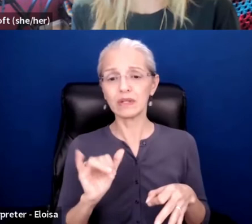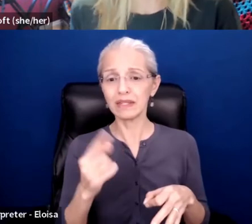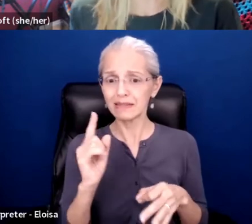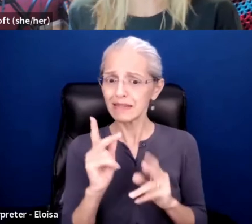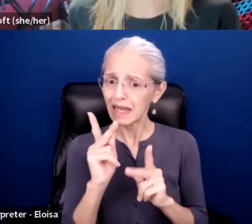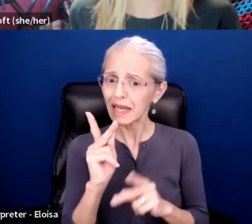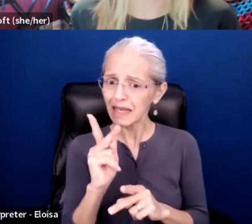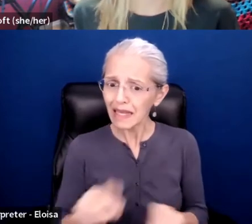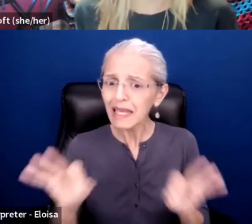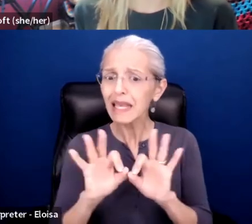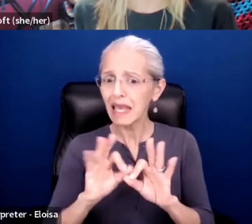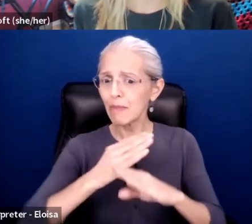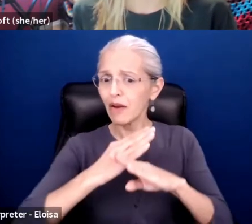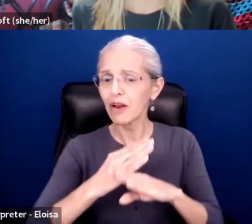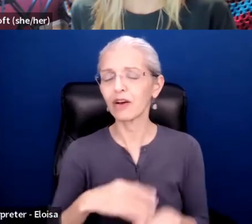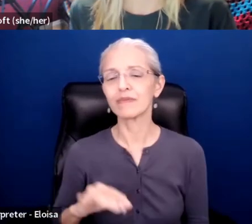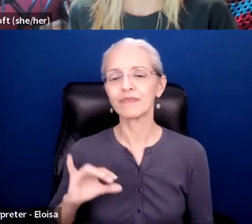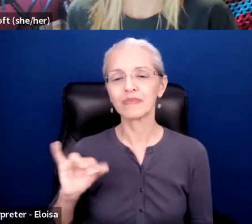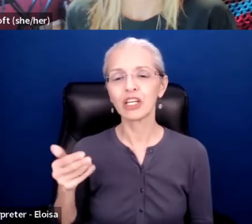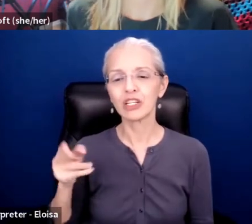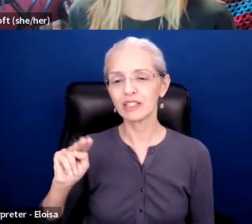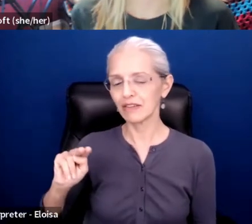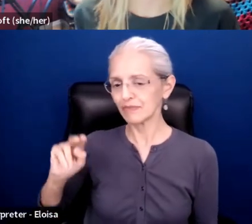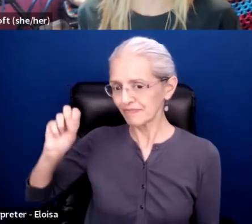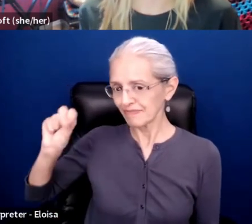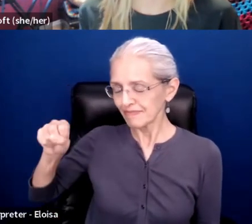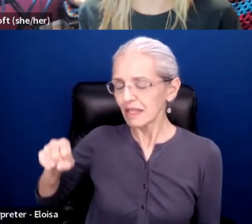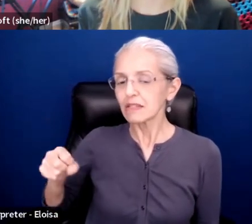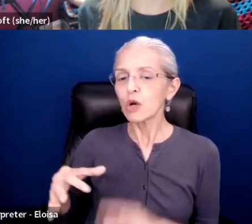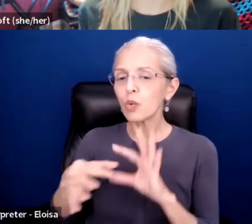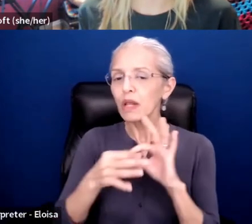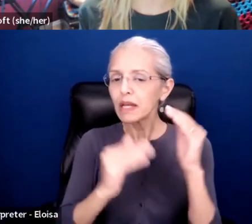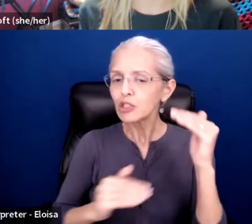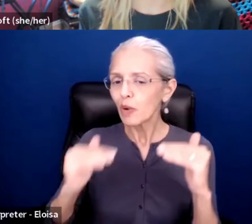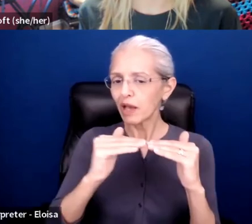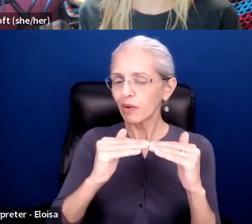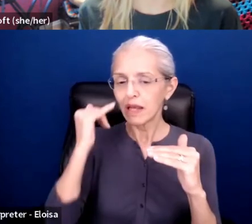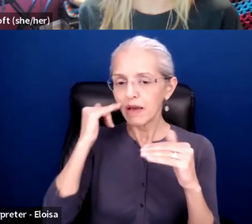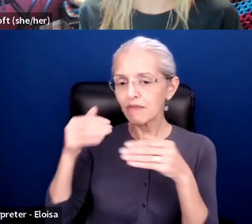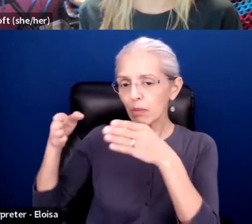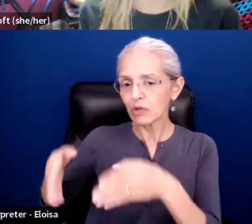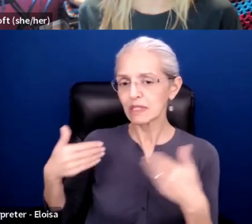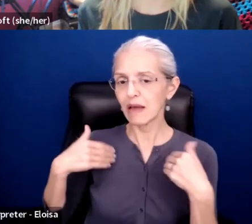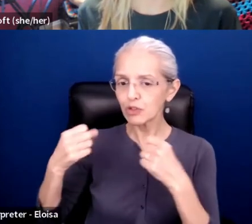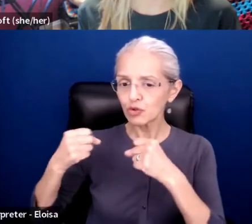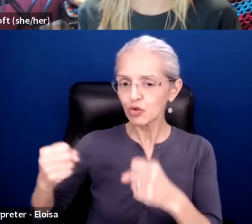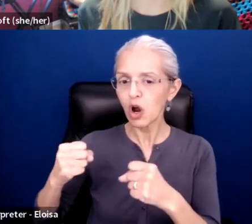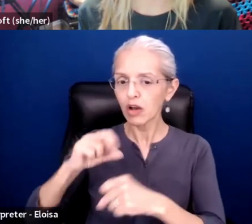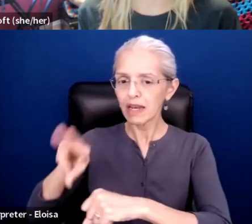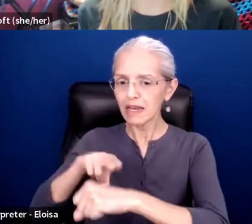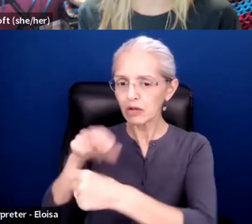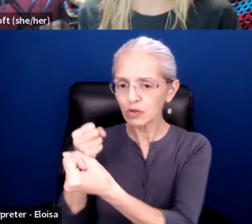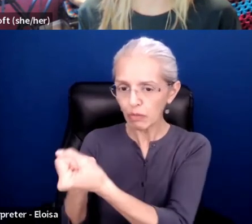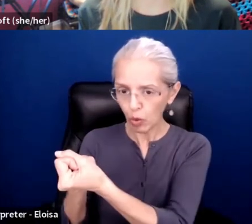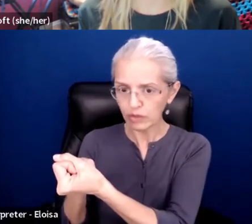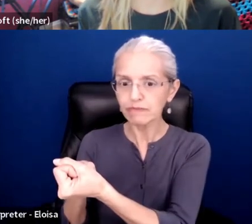Yeah. In terms of equity, I think one of the things that I've noticed is that if a person has a strong, strong natural supports,